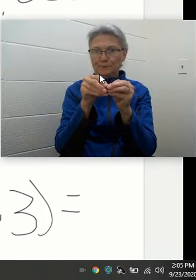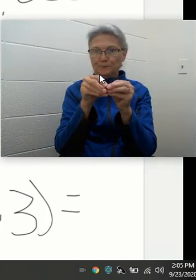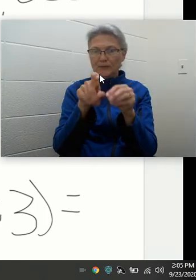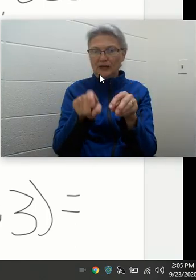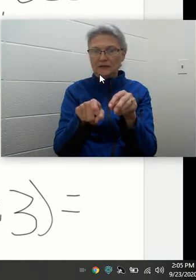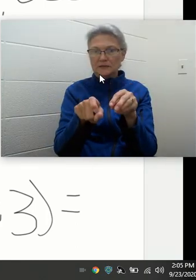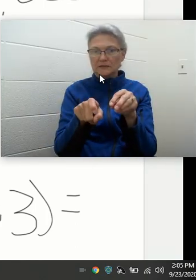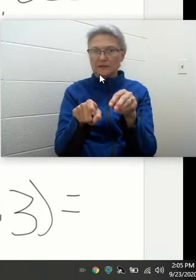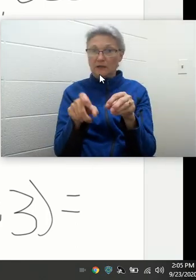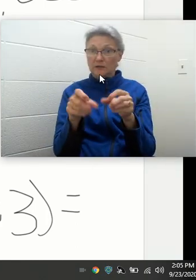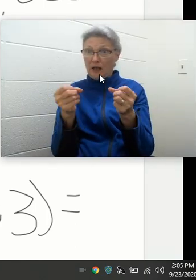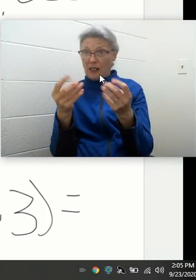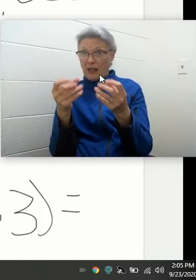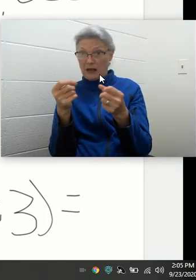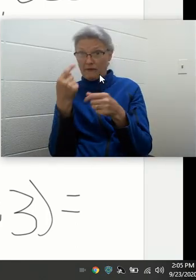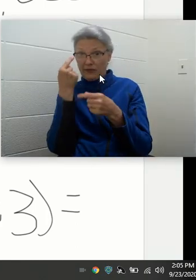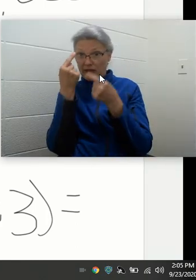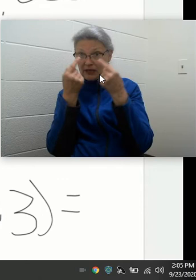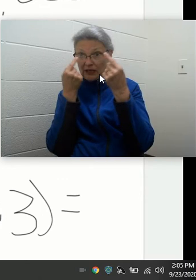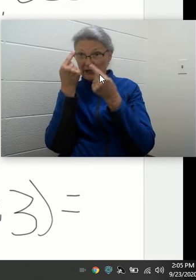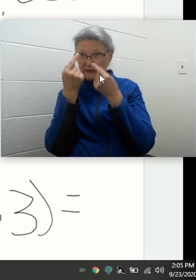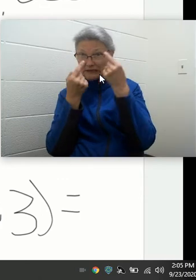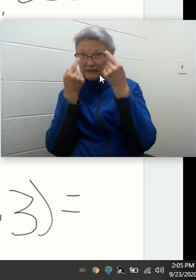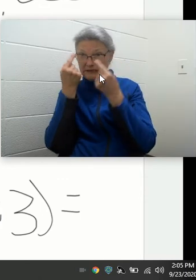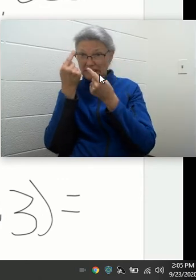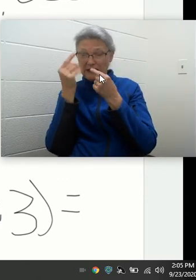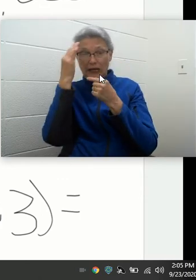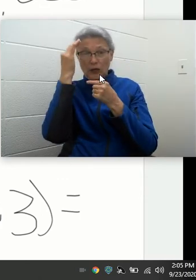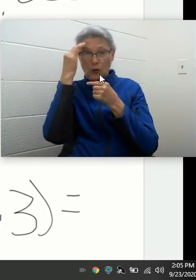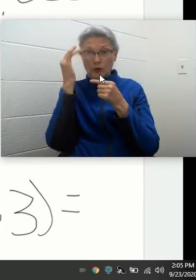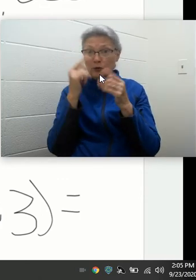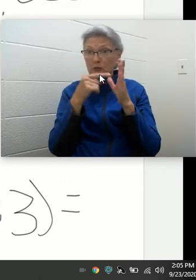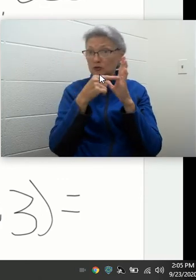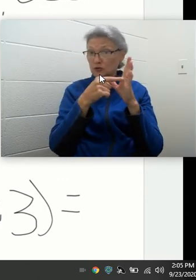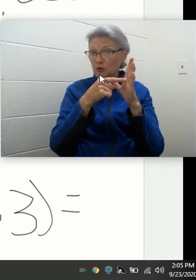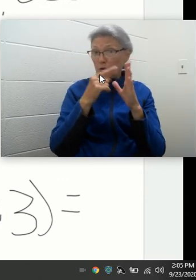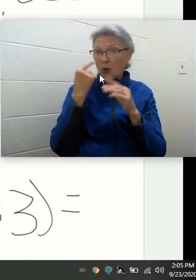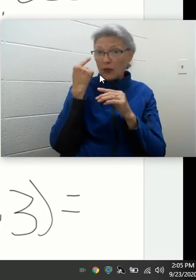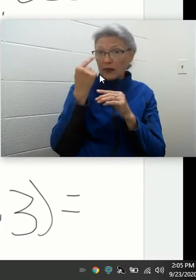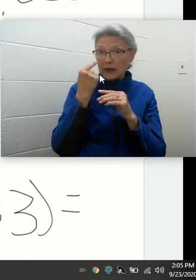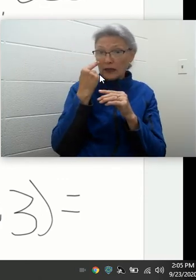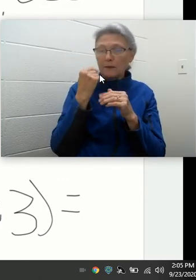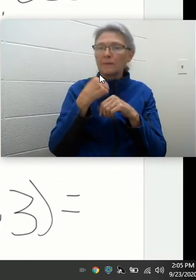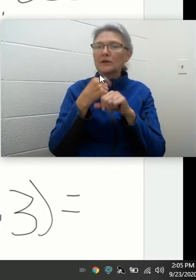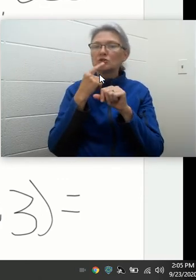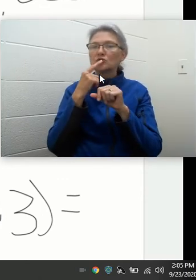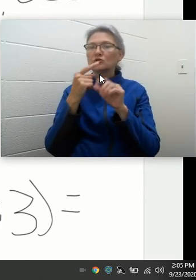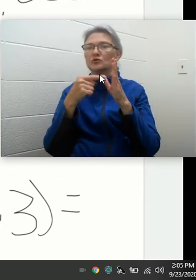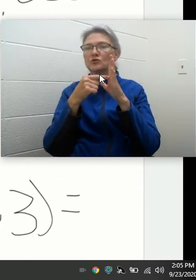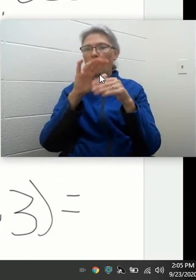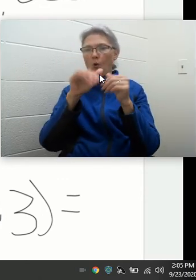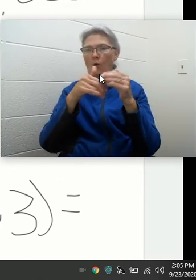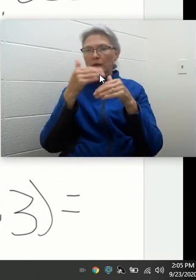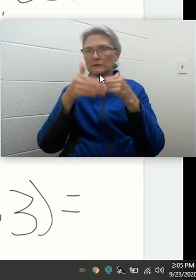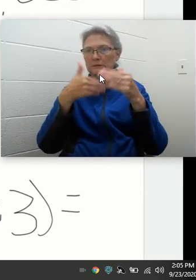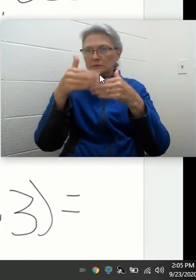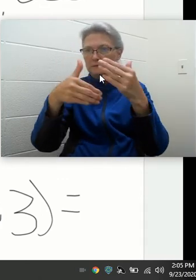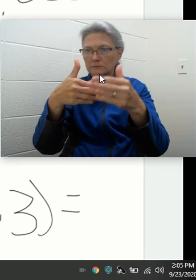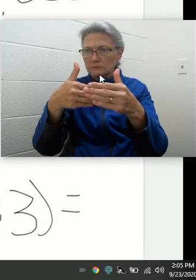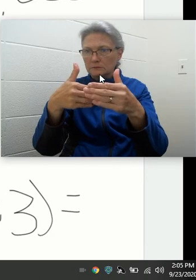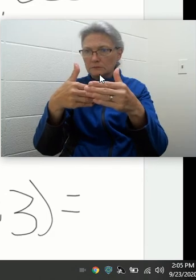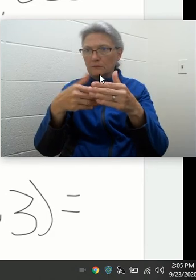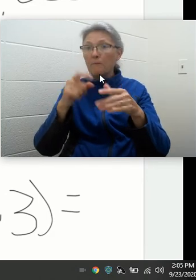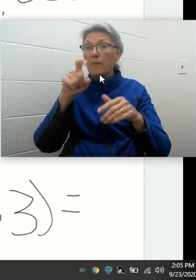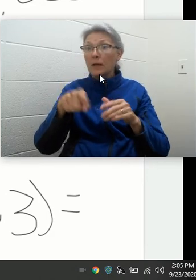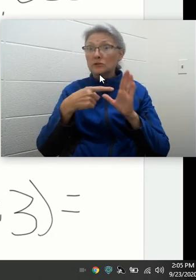going to, and there's a lot of thinking here, you guys. So I know that when you guys go to show your thinking, you will make sure to show all these steps as well. I'm going to go ahead and add